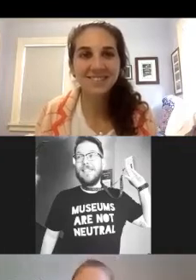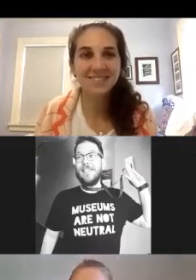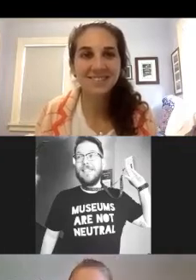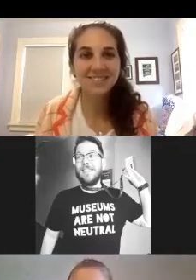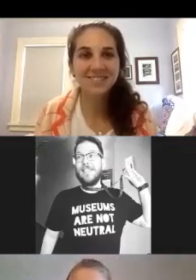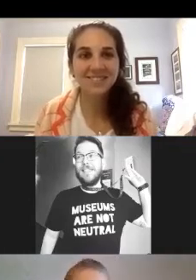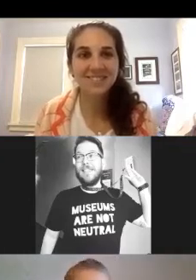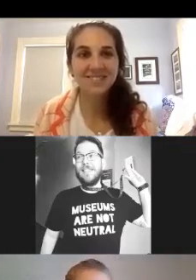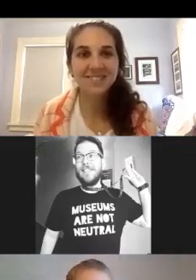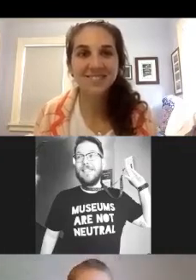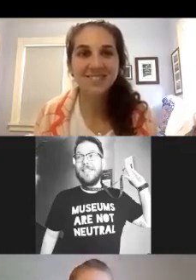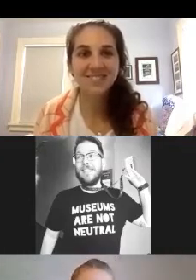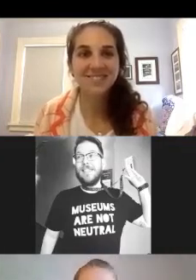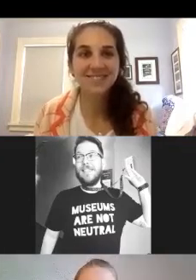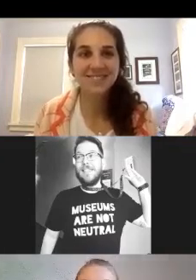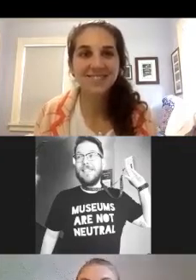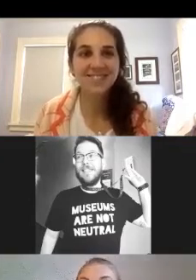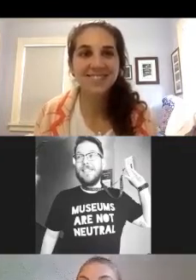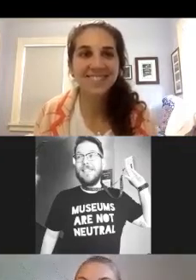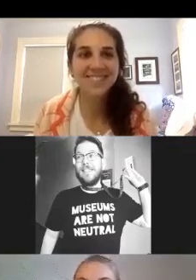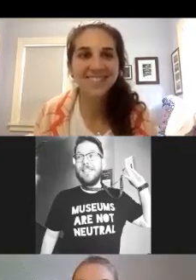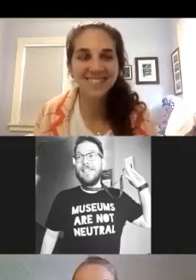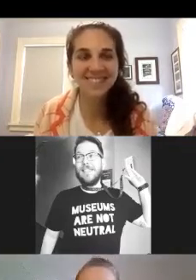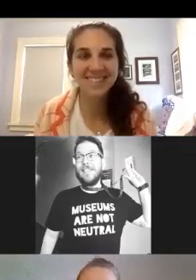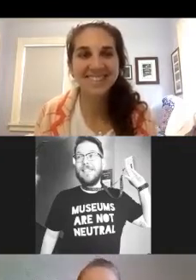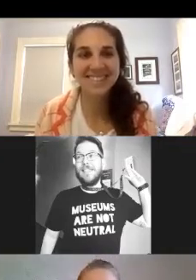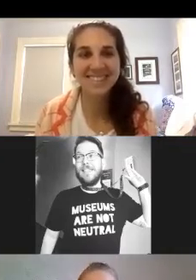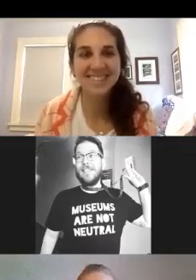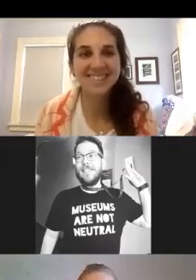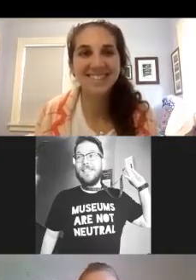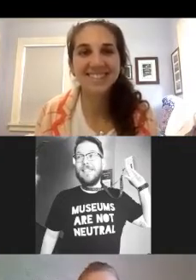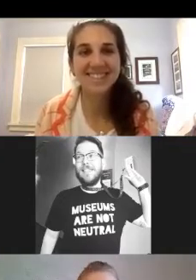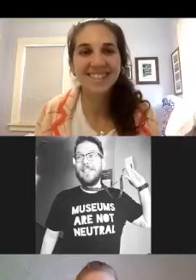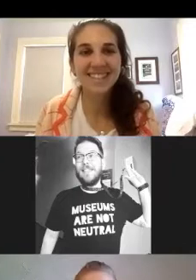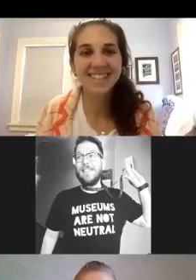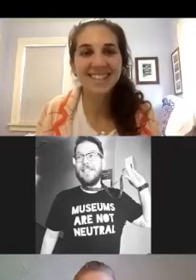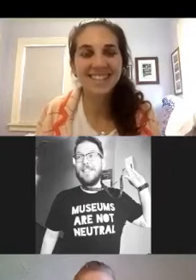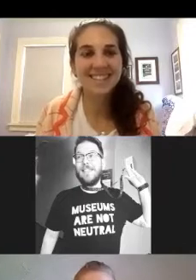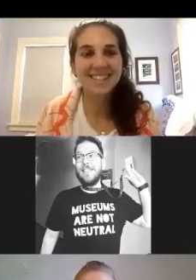In the order of our presentation as well. May I have the next slide, please?